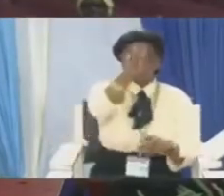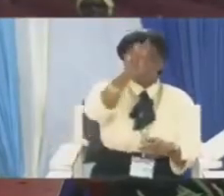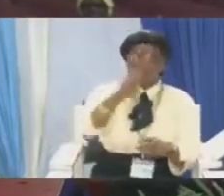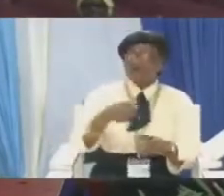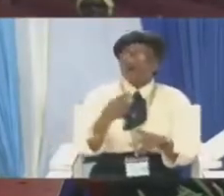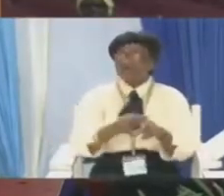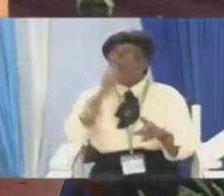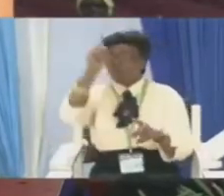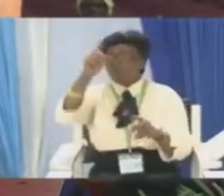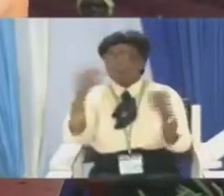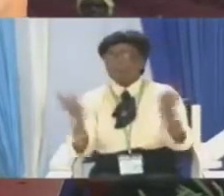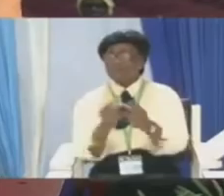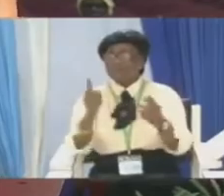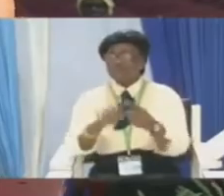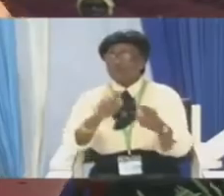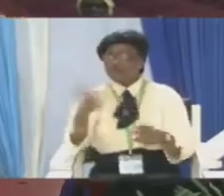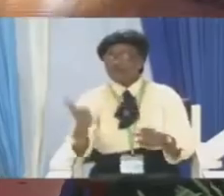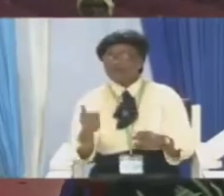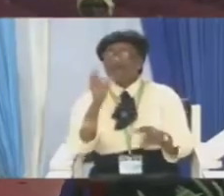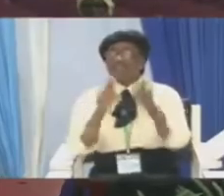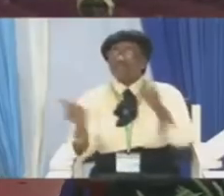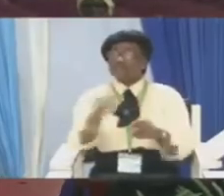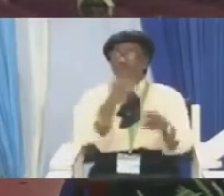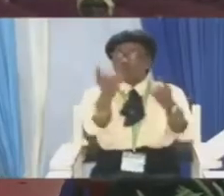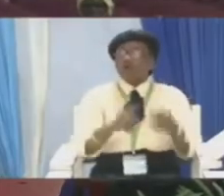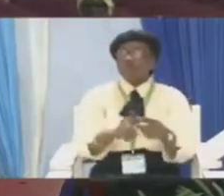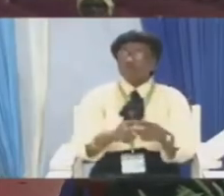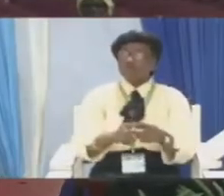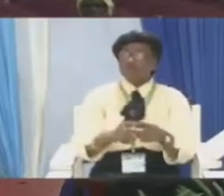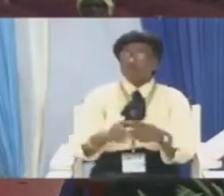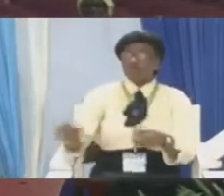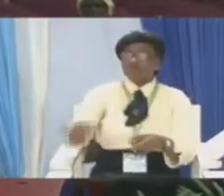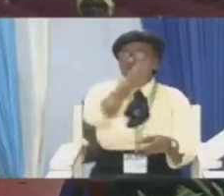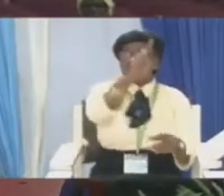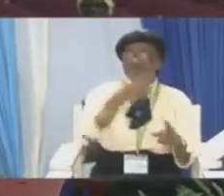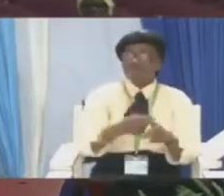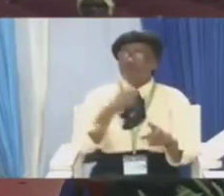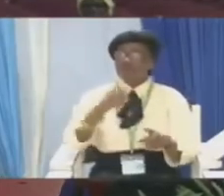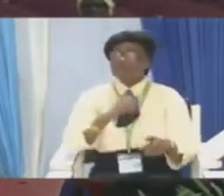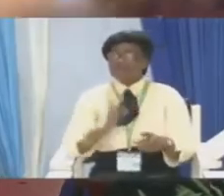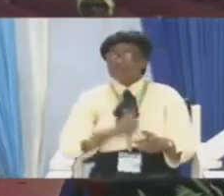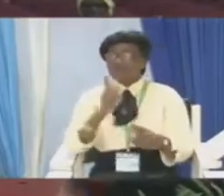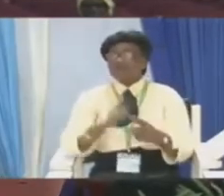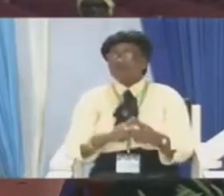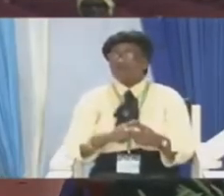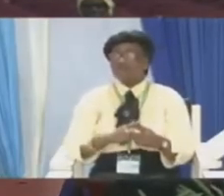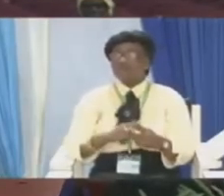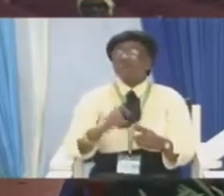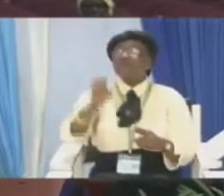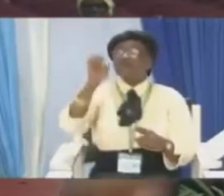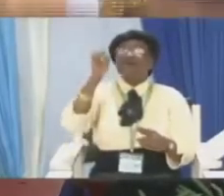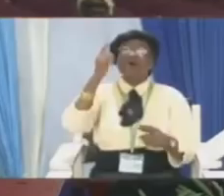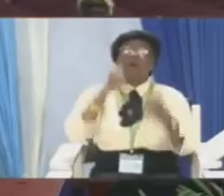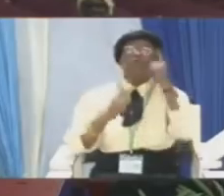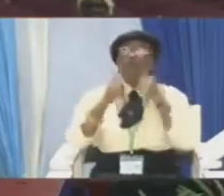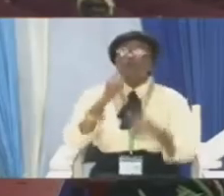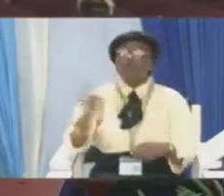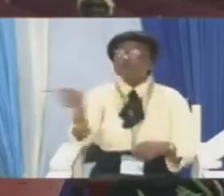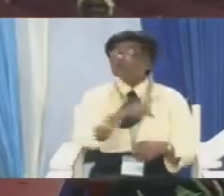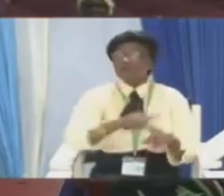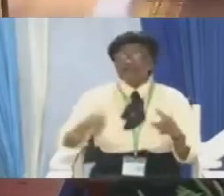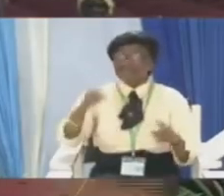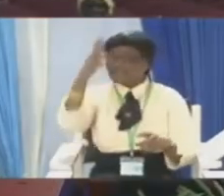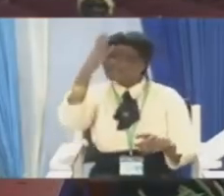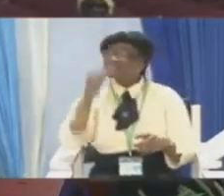If you want to travel from Lagos to Ekiti, you will be reciting Psalm 23. You cannot sleep